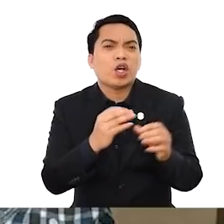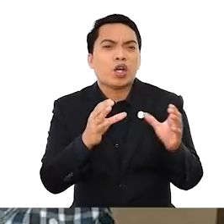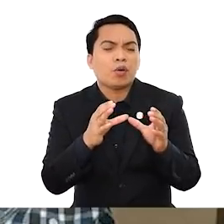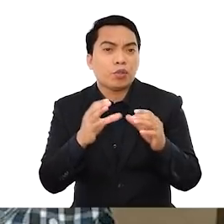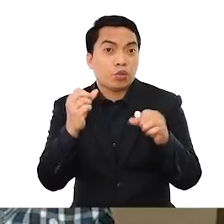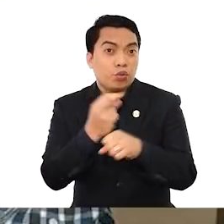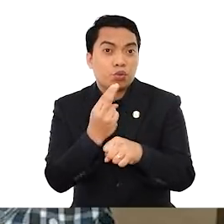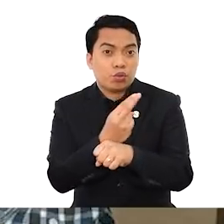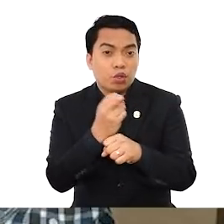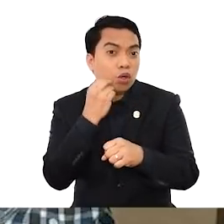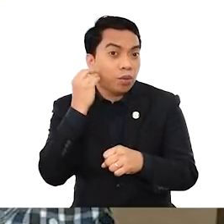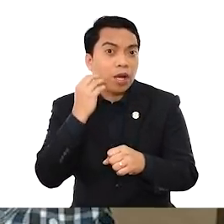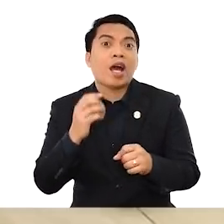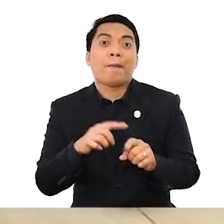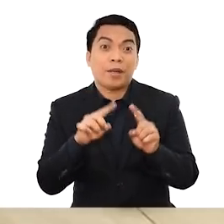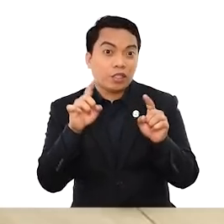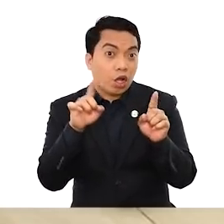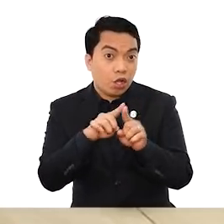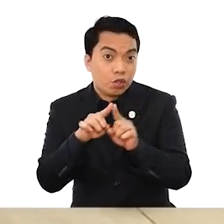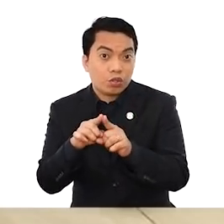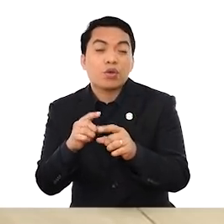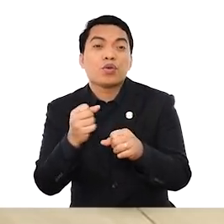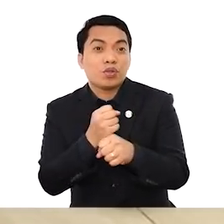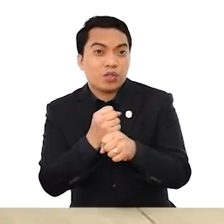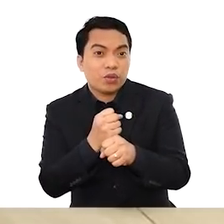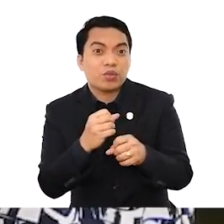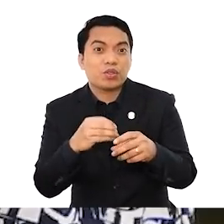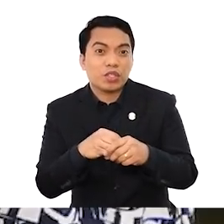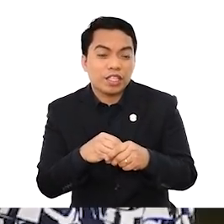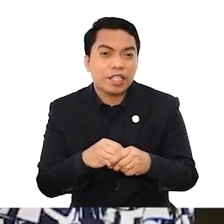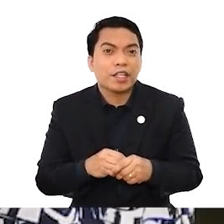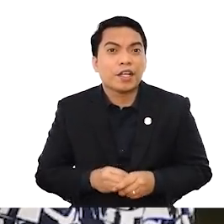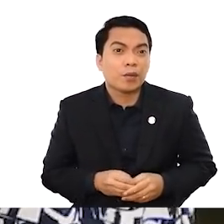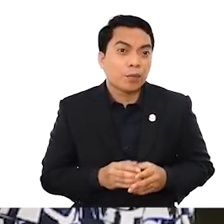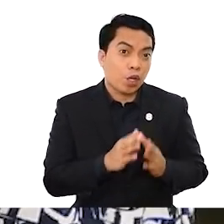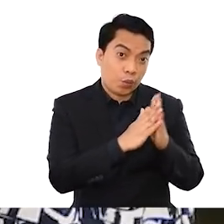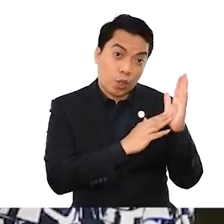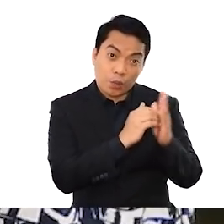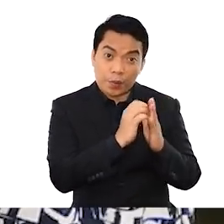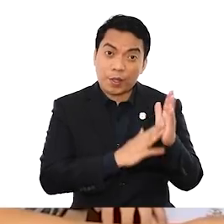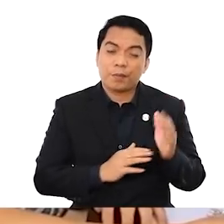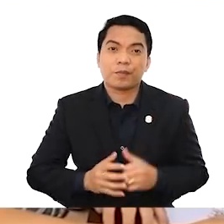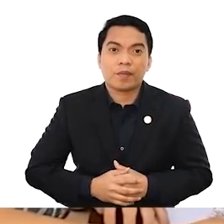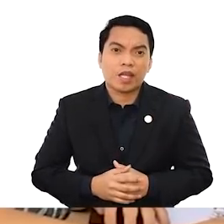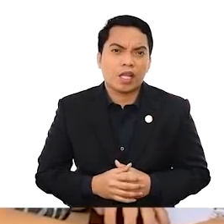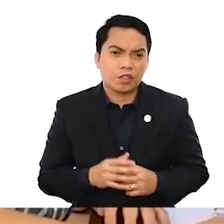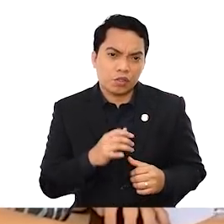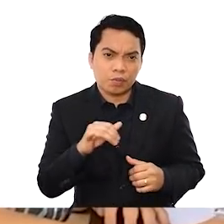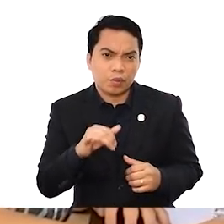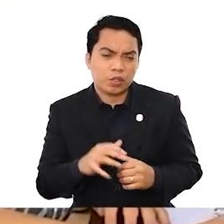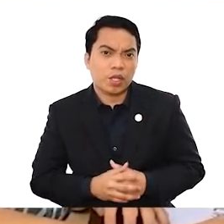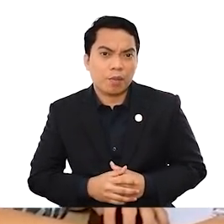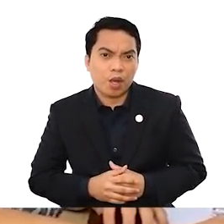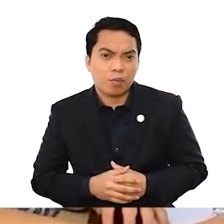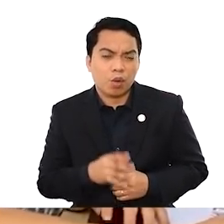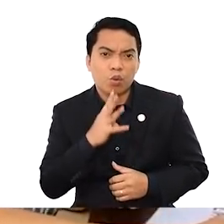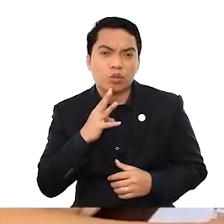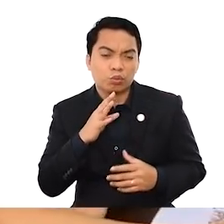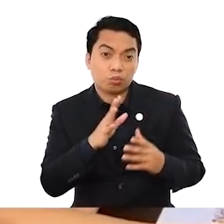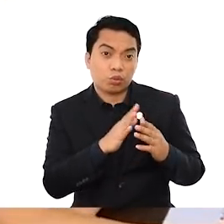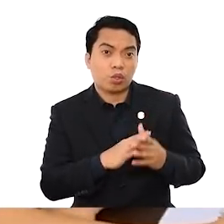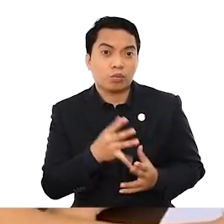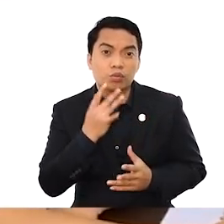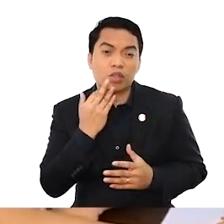can also be used as a primary solution instead of the usual acrylic, oil, and watercolor. This is what our Kadiwa and